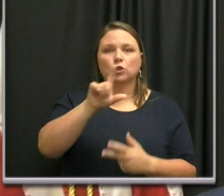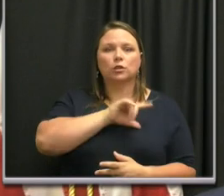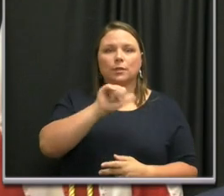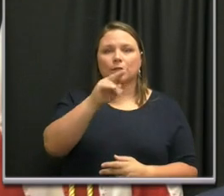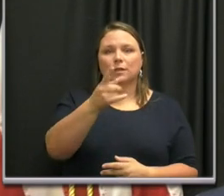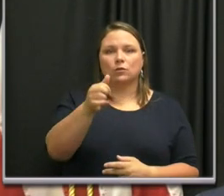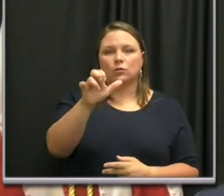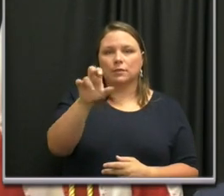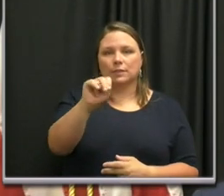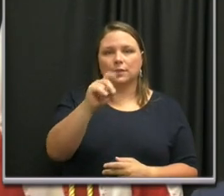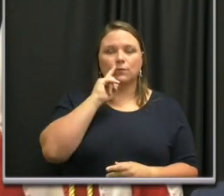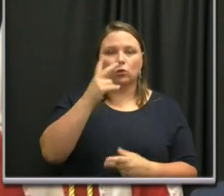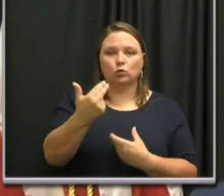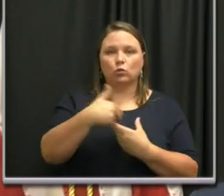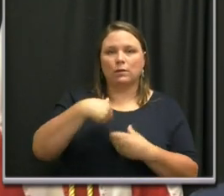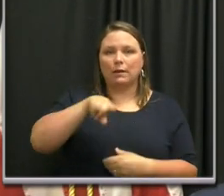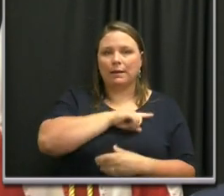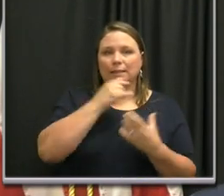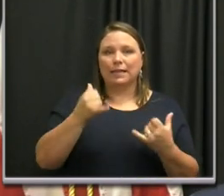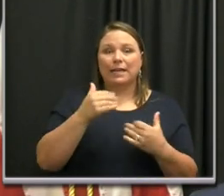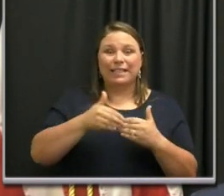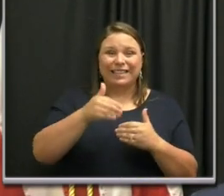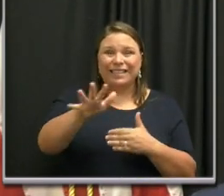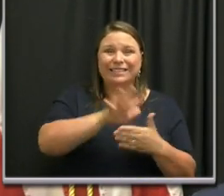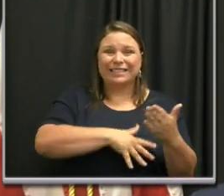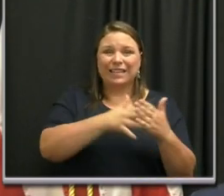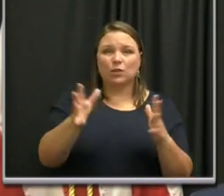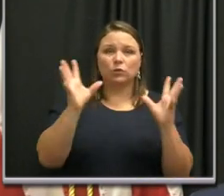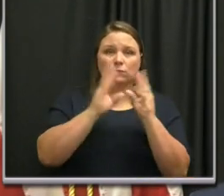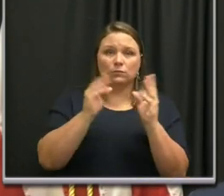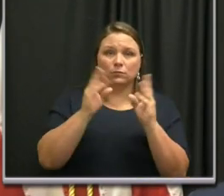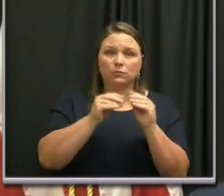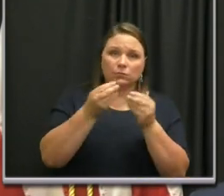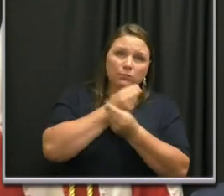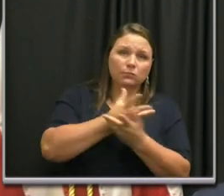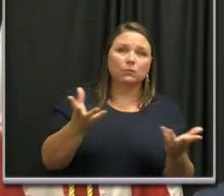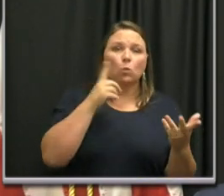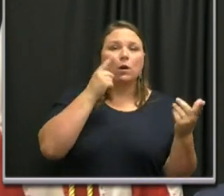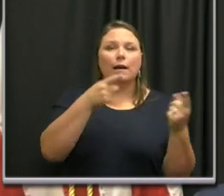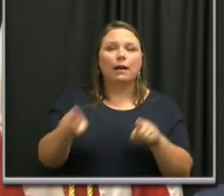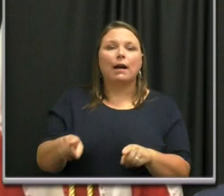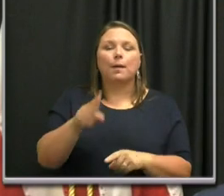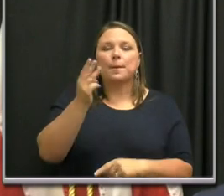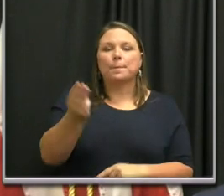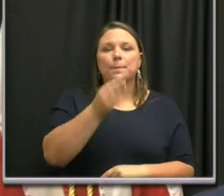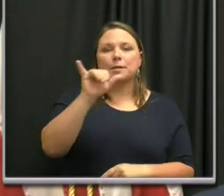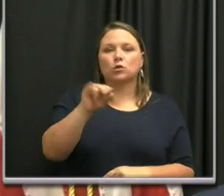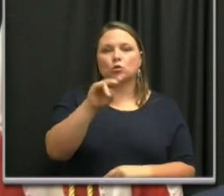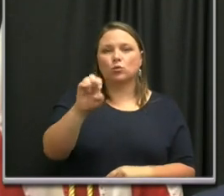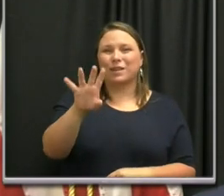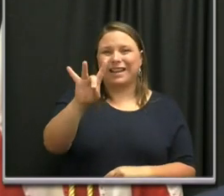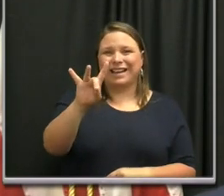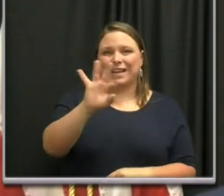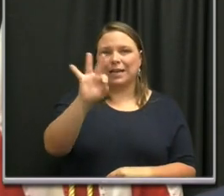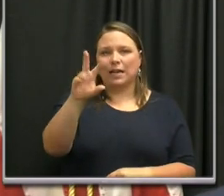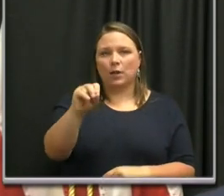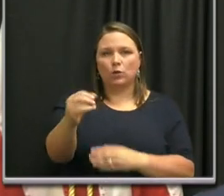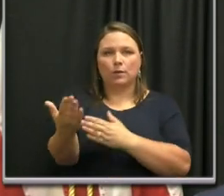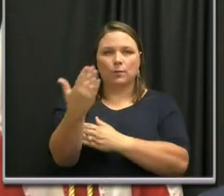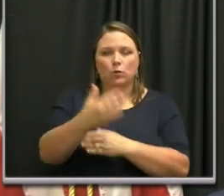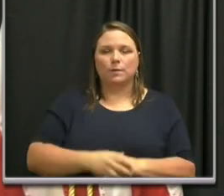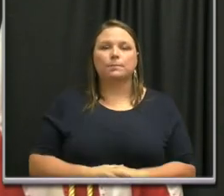us this morning. The next scheduled Metro COVID-19 press briefing will air on Monday, June 8th at 9:30